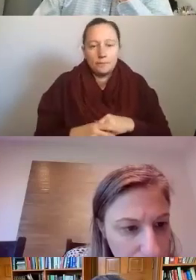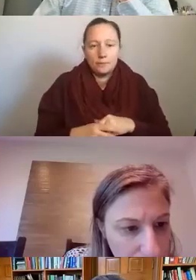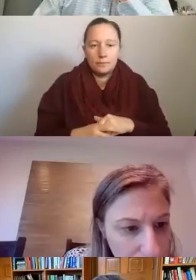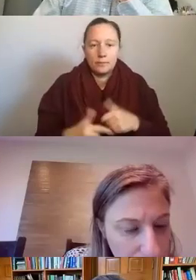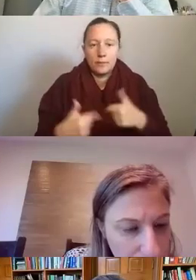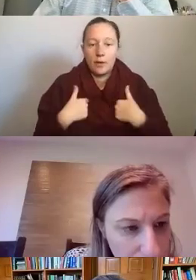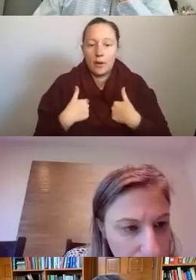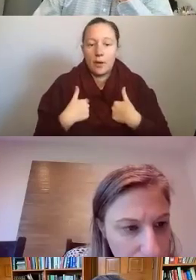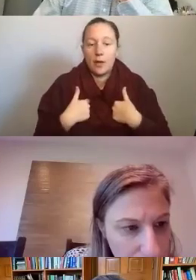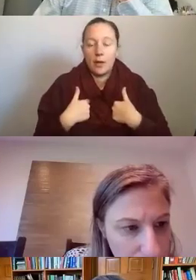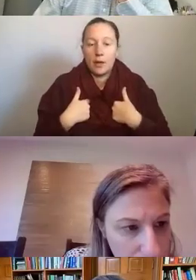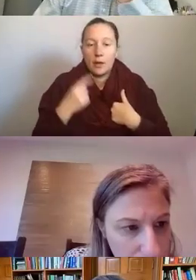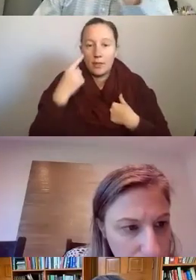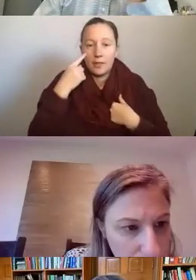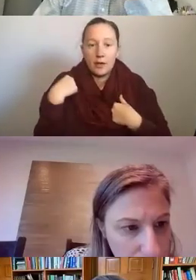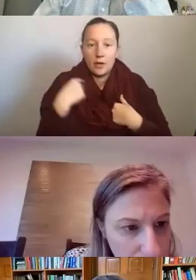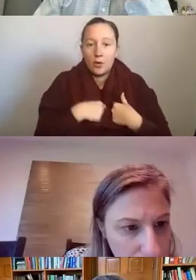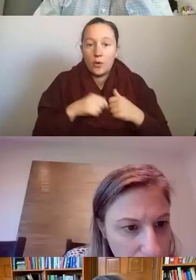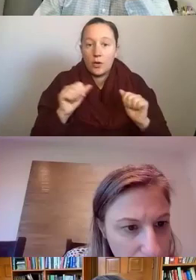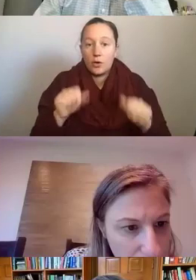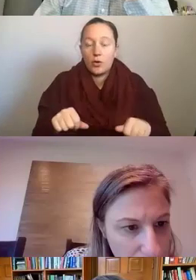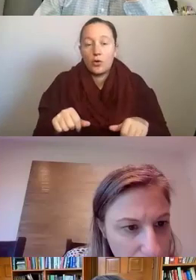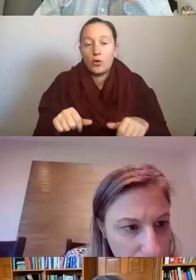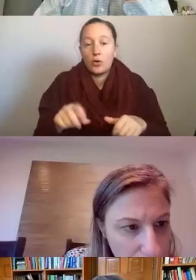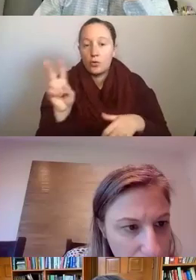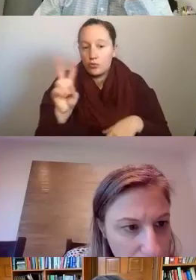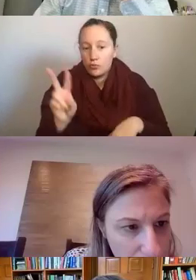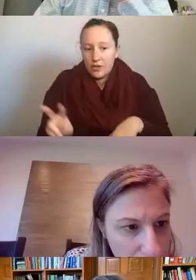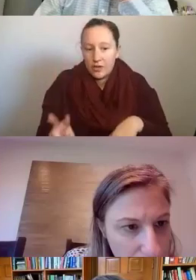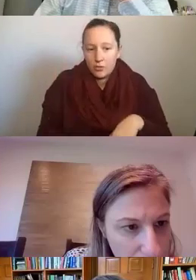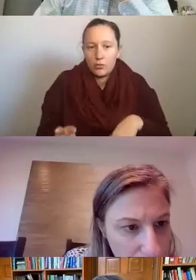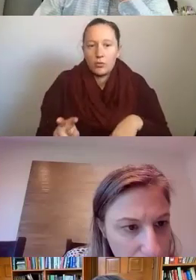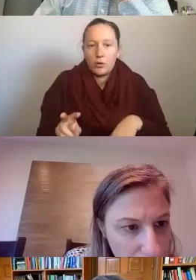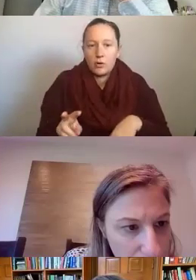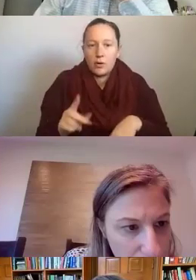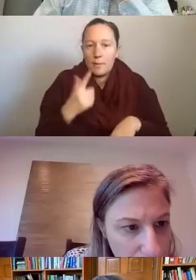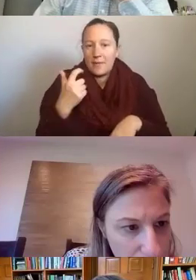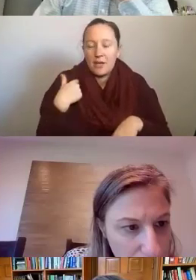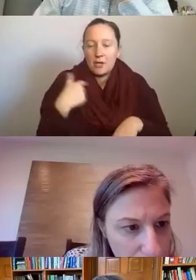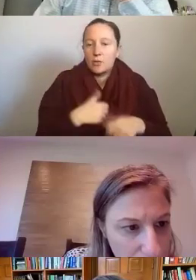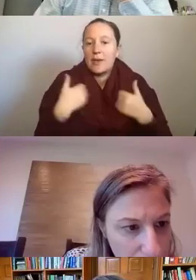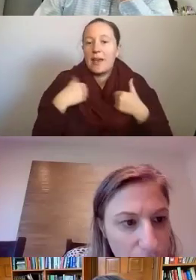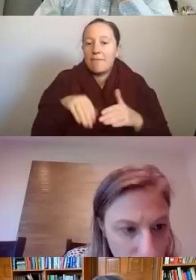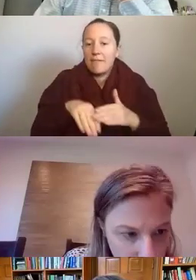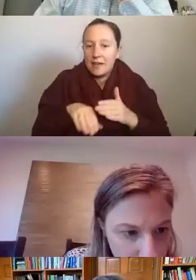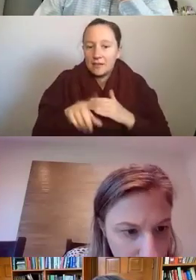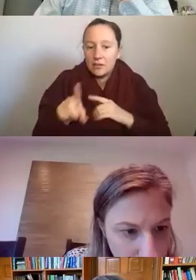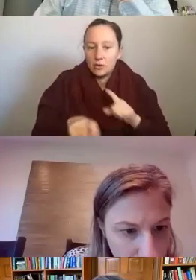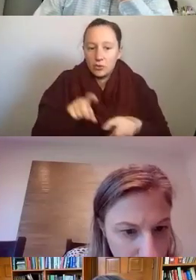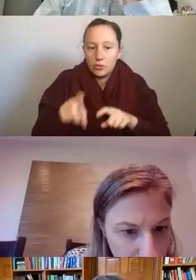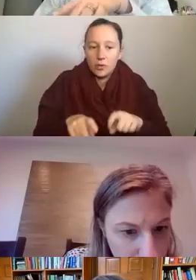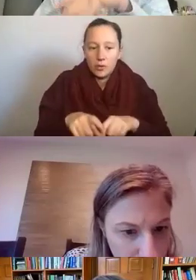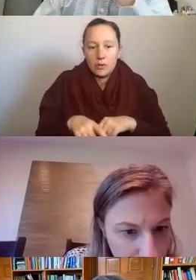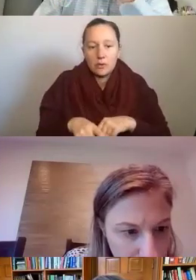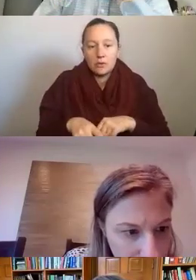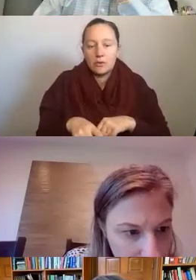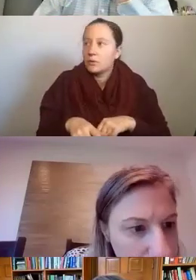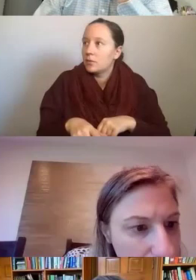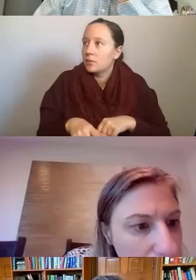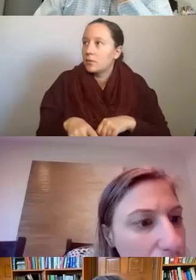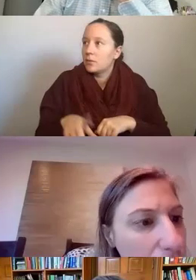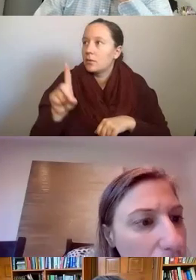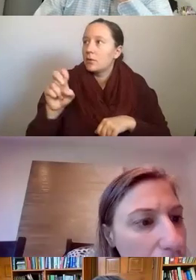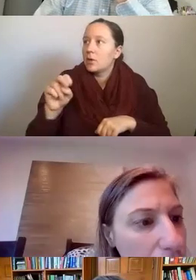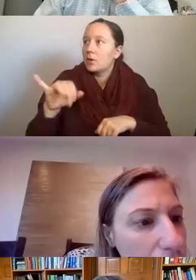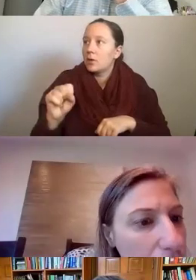I think we could possibly look through these. We have access to the questions. And I know Dennis has